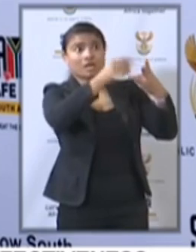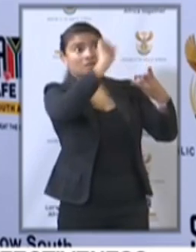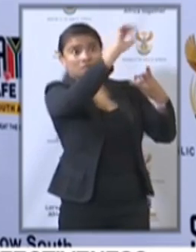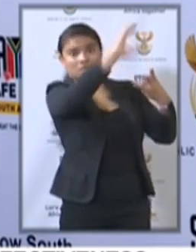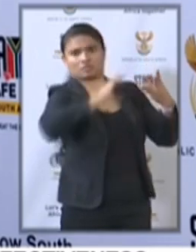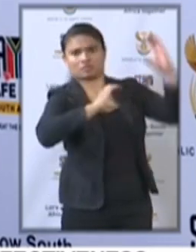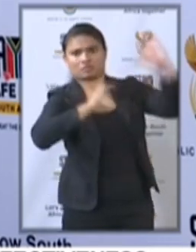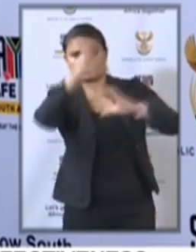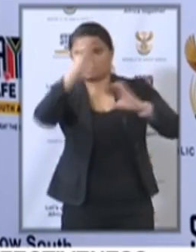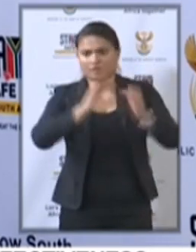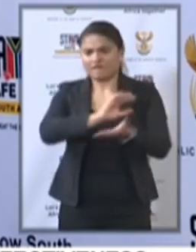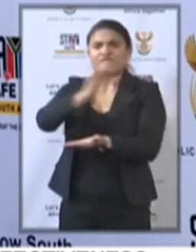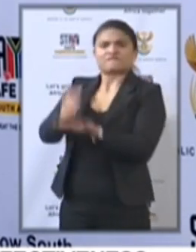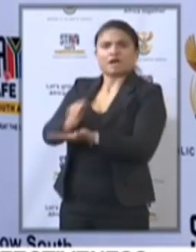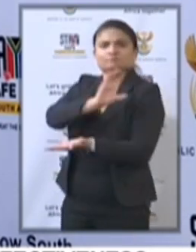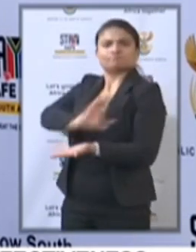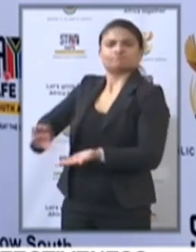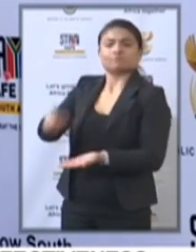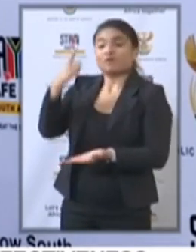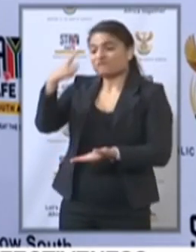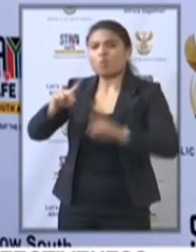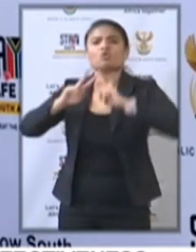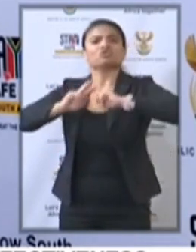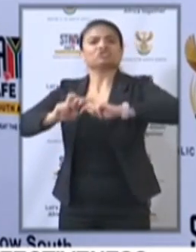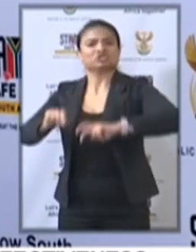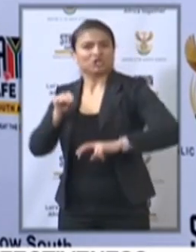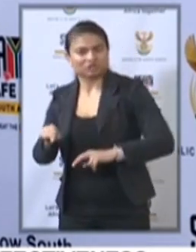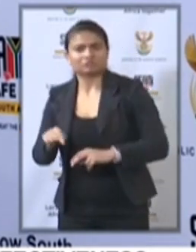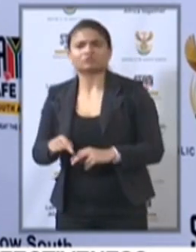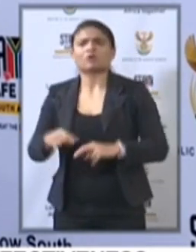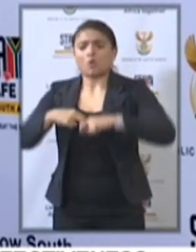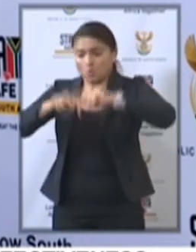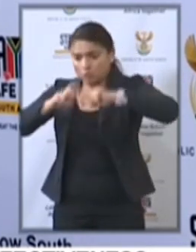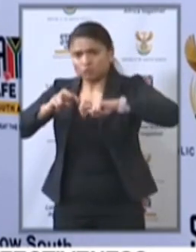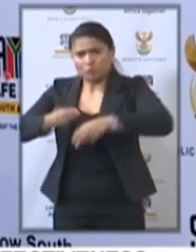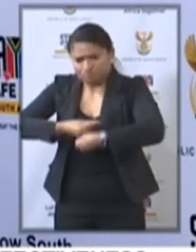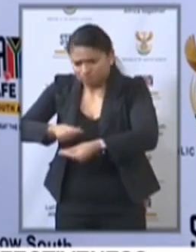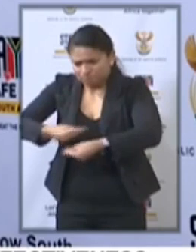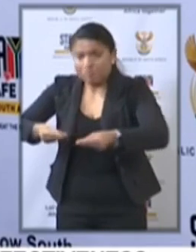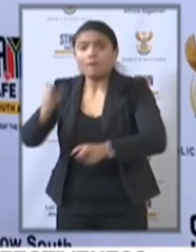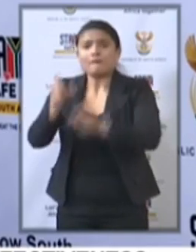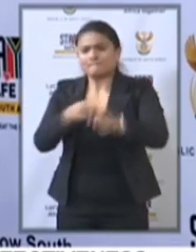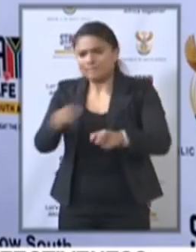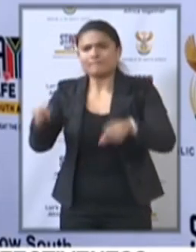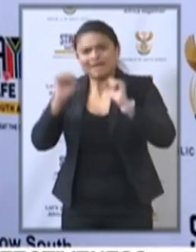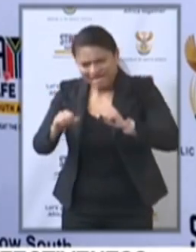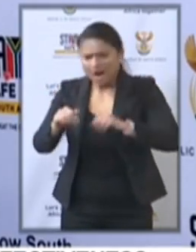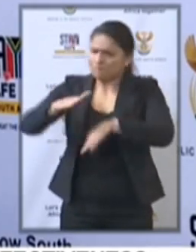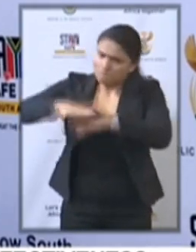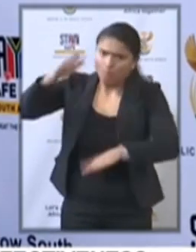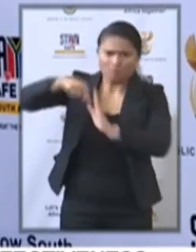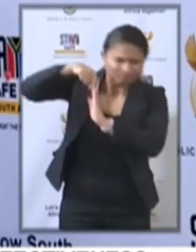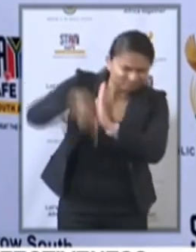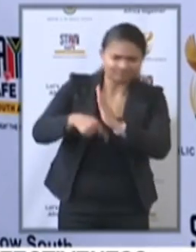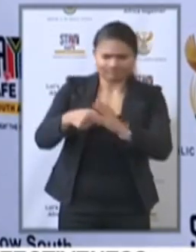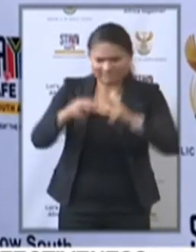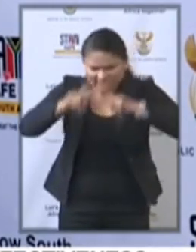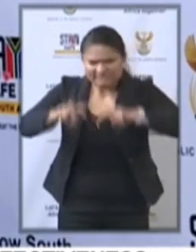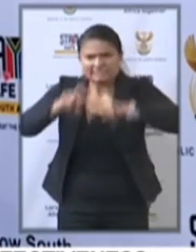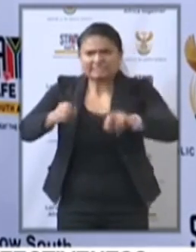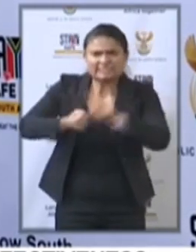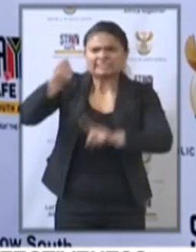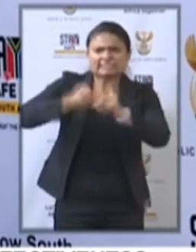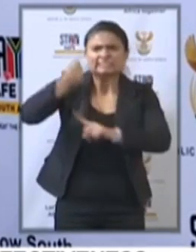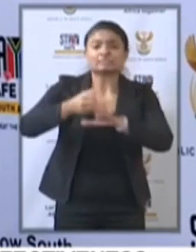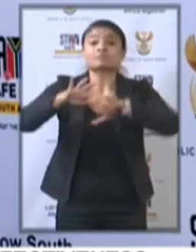science capacity building in African countries to fight COVID-19. This is very important because